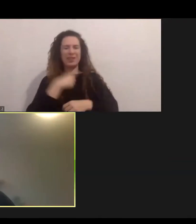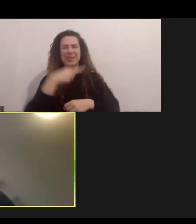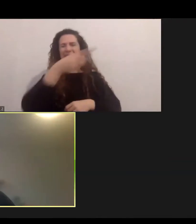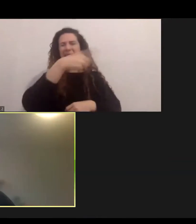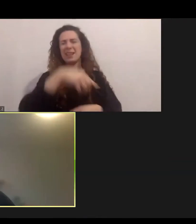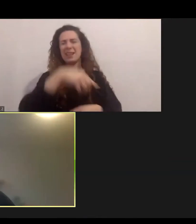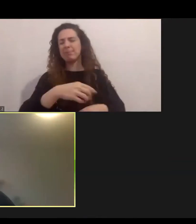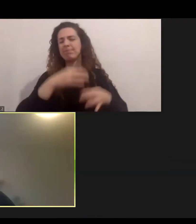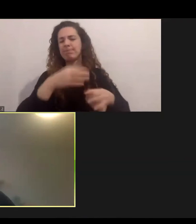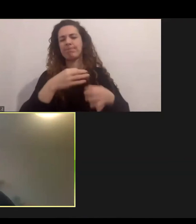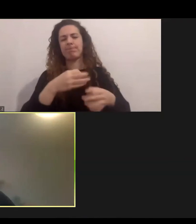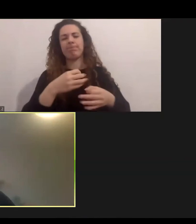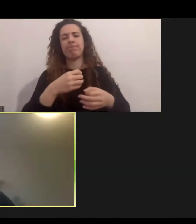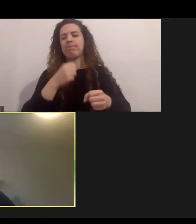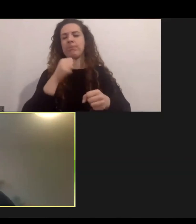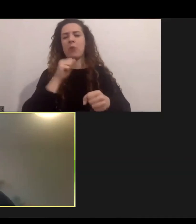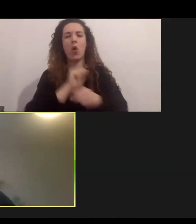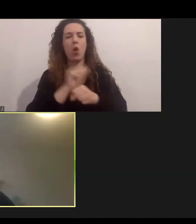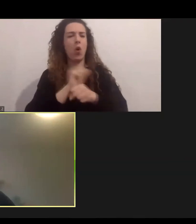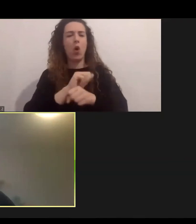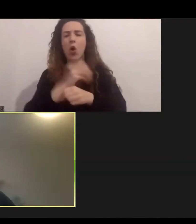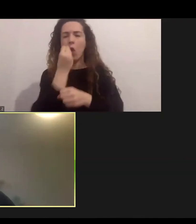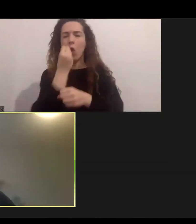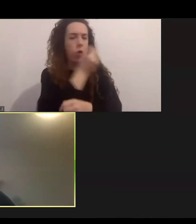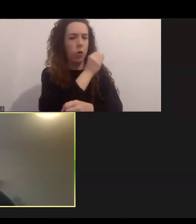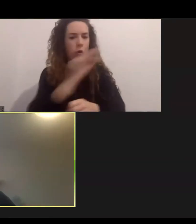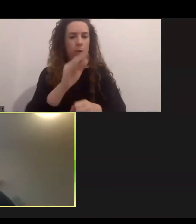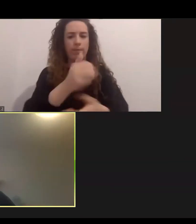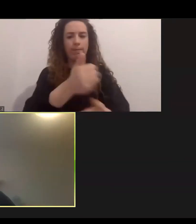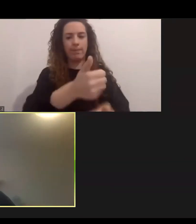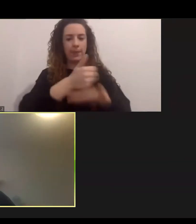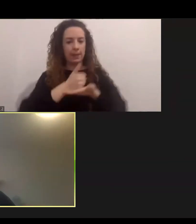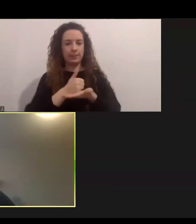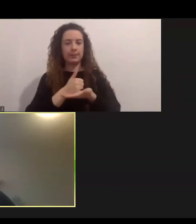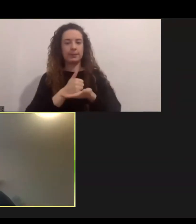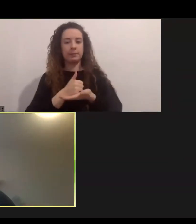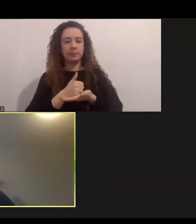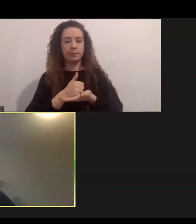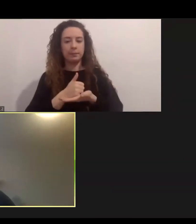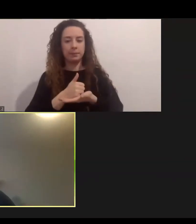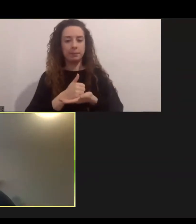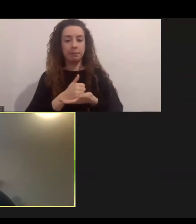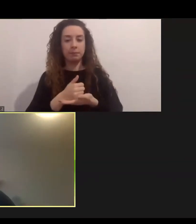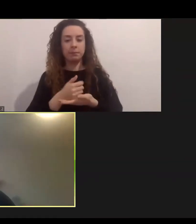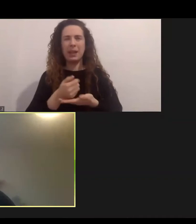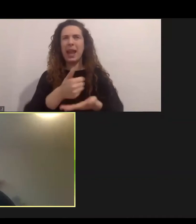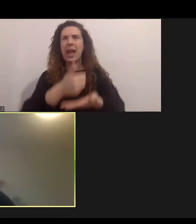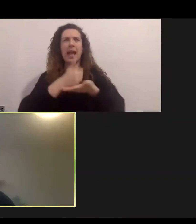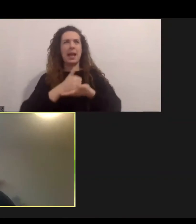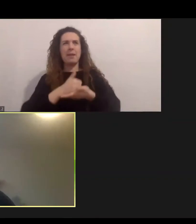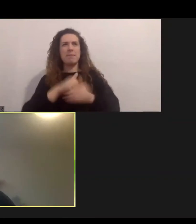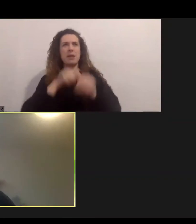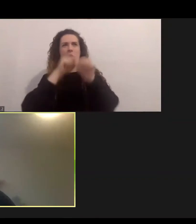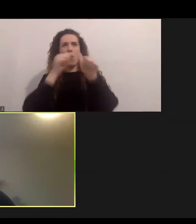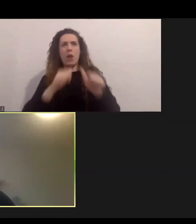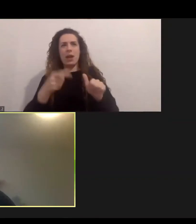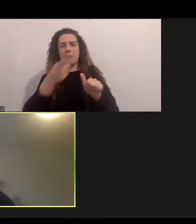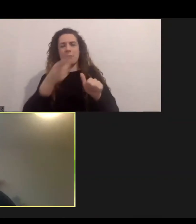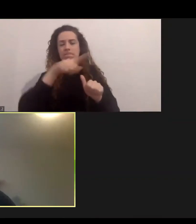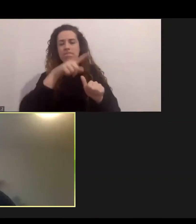environment with technology, giving you extra time for the exams? I don't know, giving